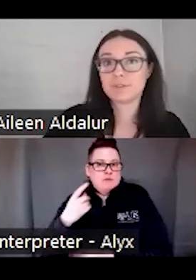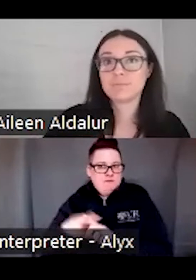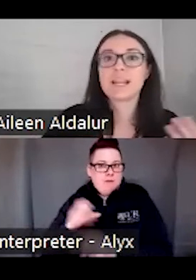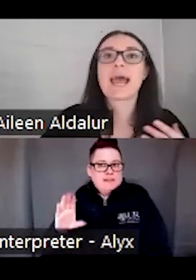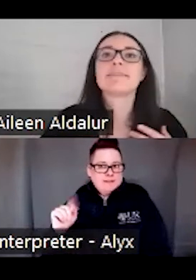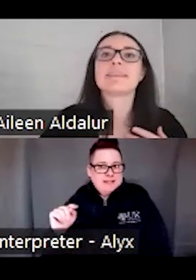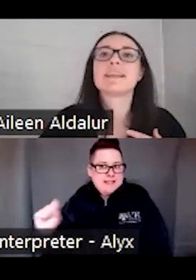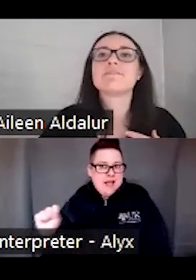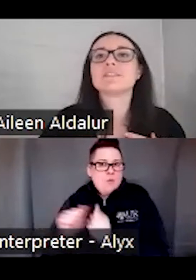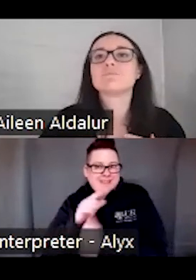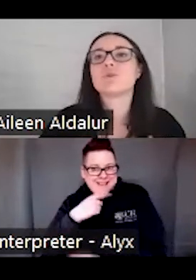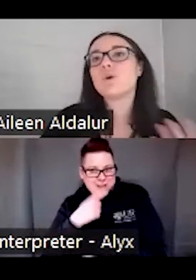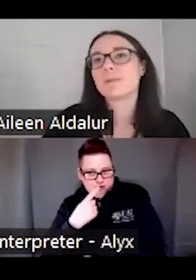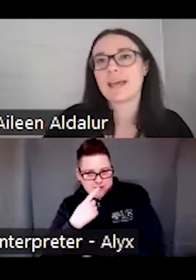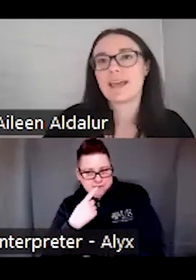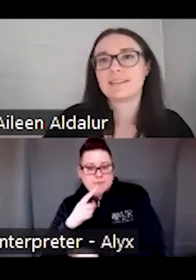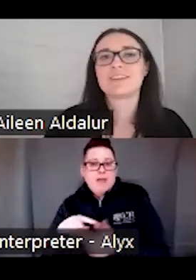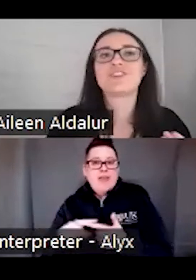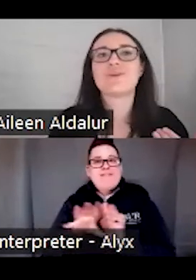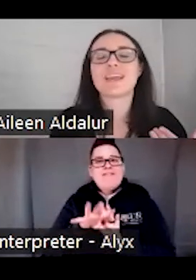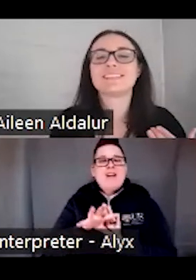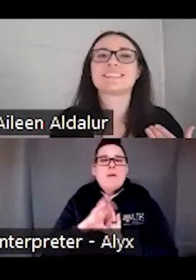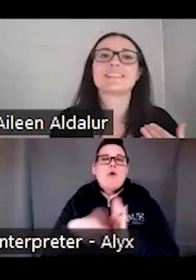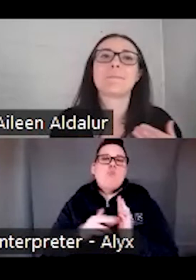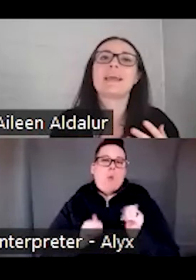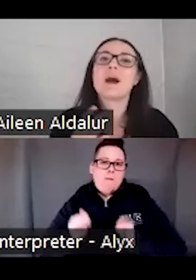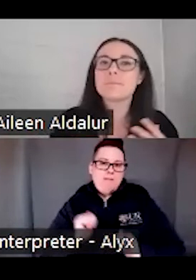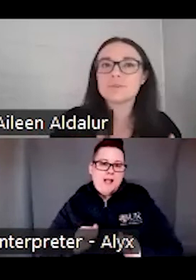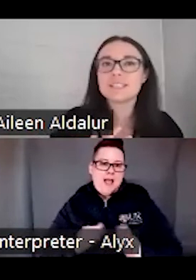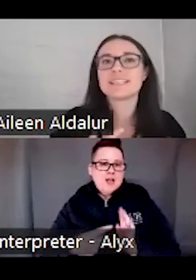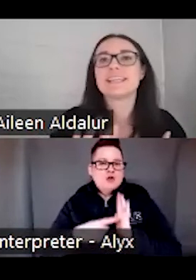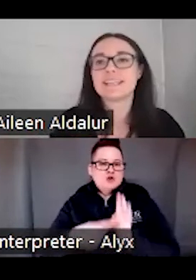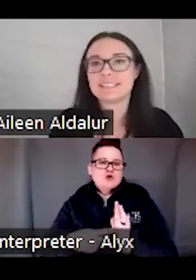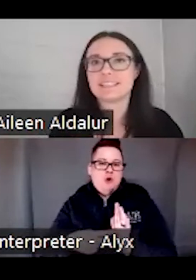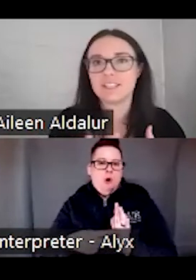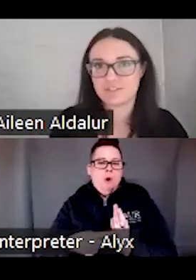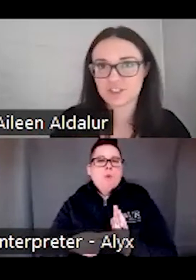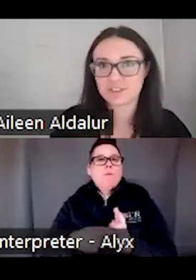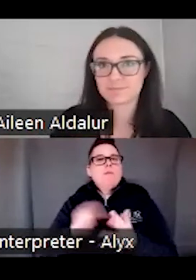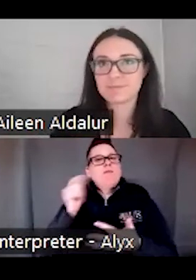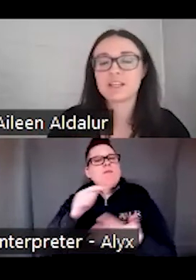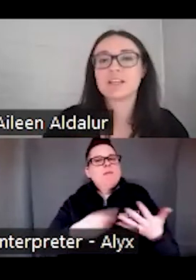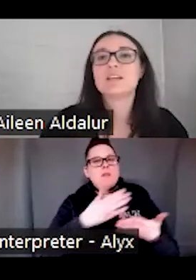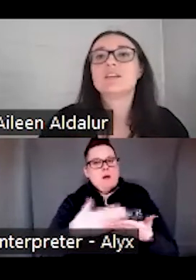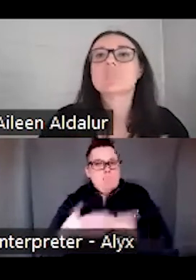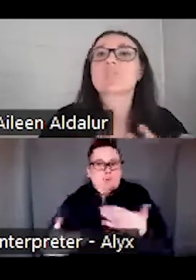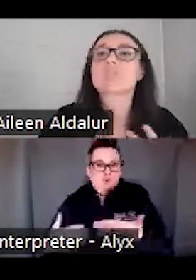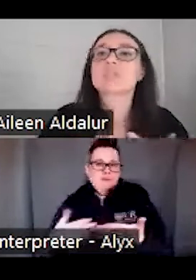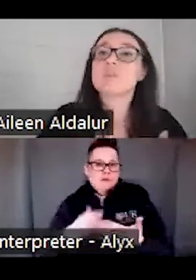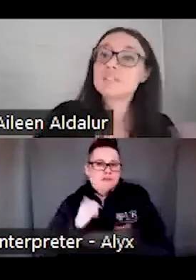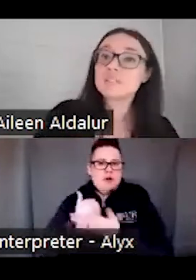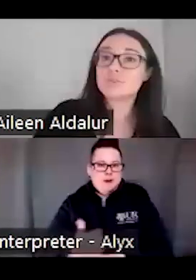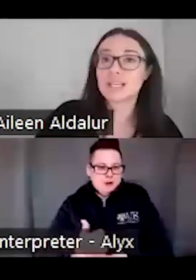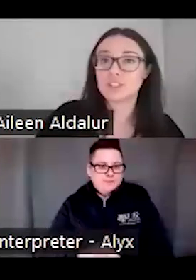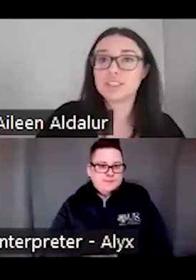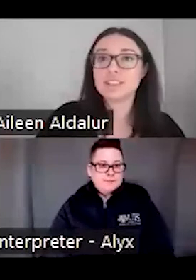hearing people. And then I filmed a role play that showcases the main components and techniques of the intervention. So during